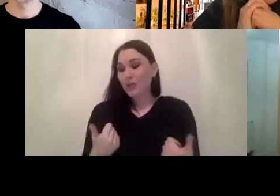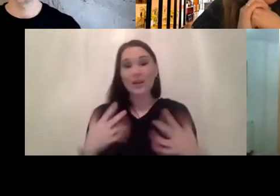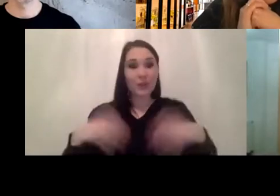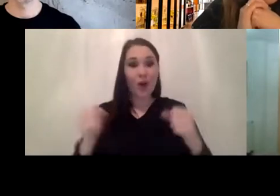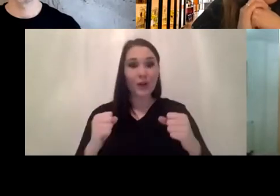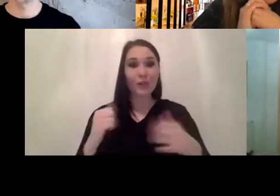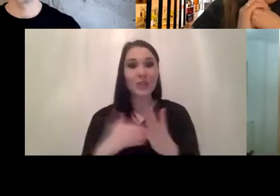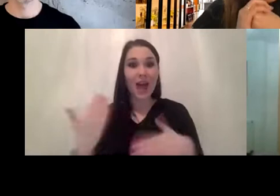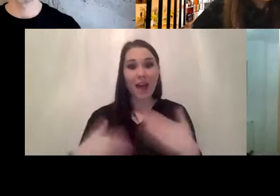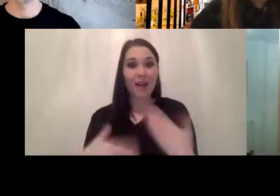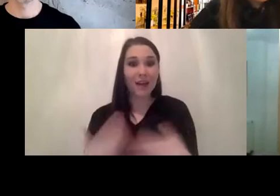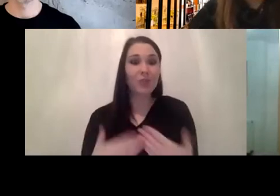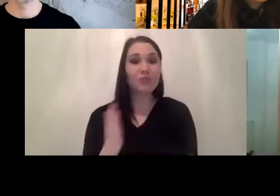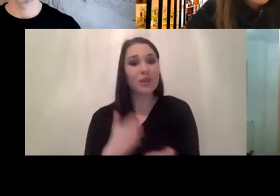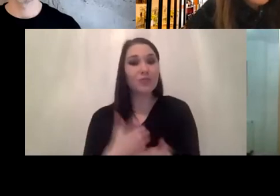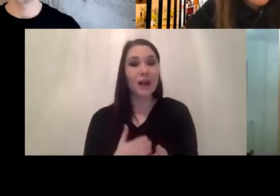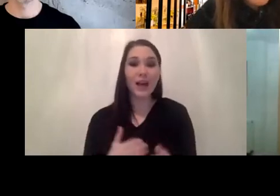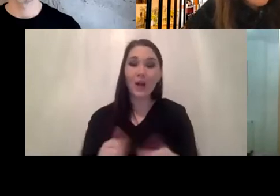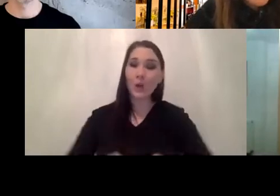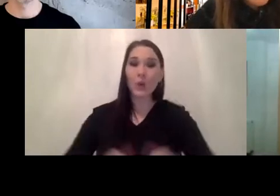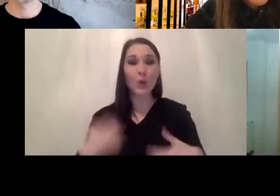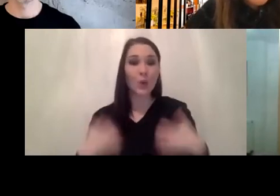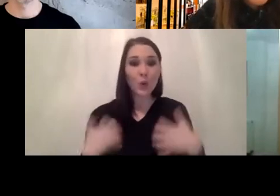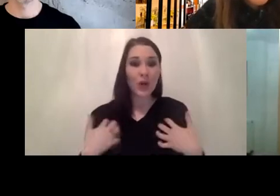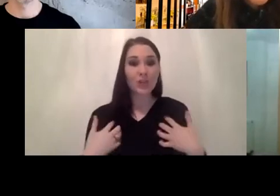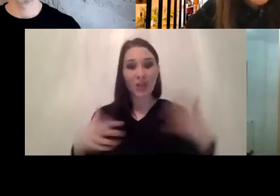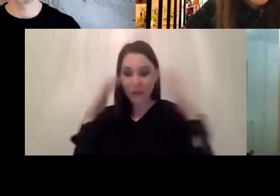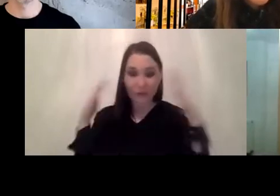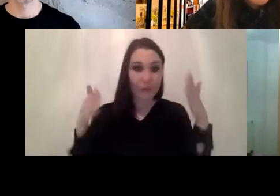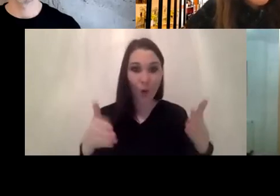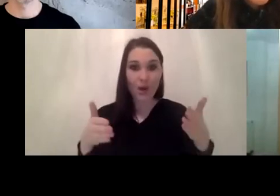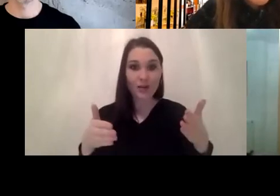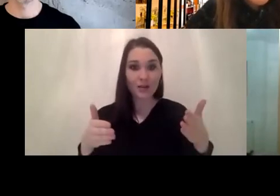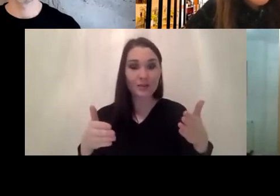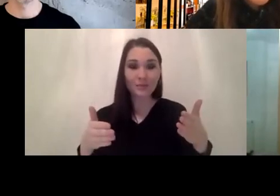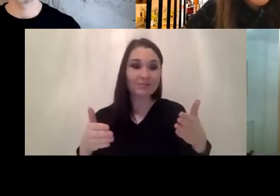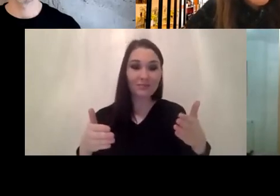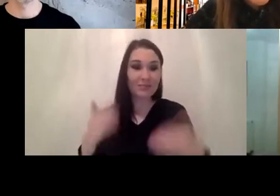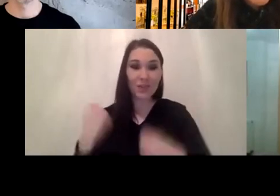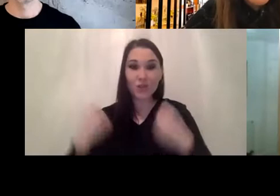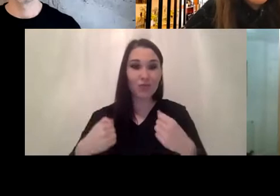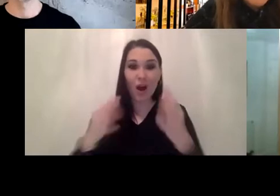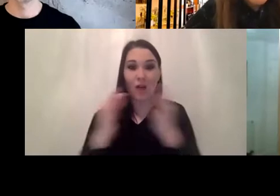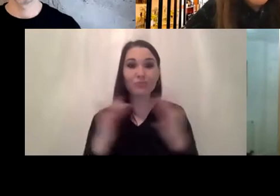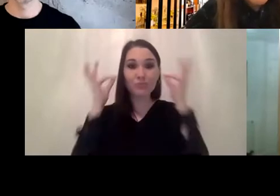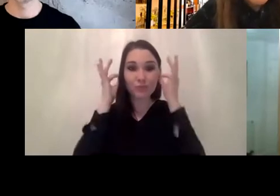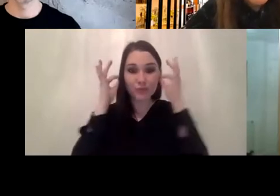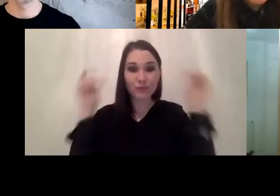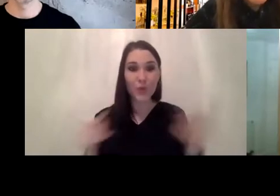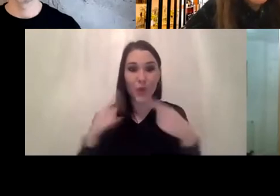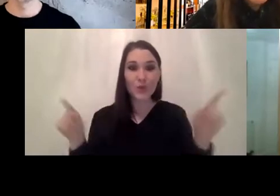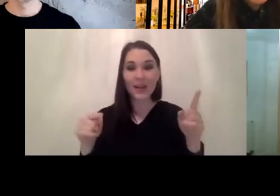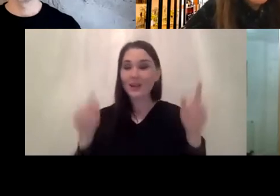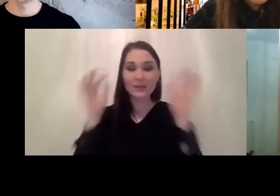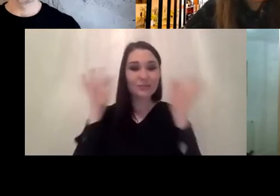day. It really gives me some energy and some focus. I don't run with music, I just run, and it's sort of free time